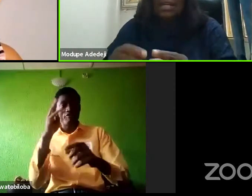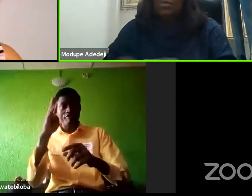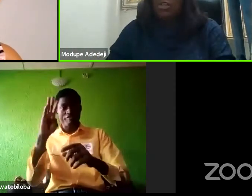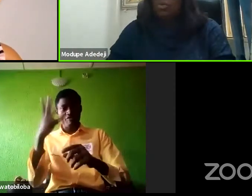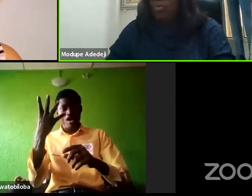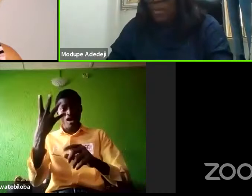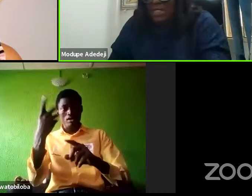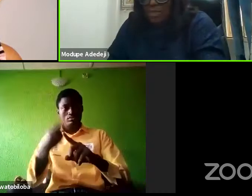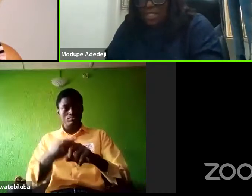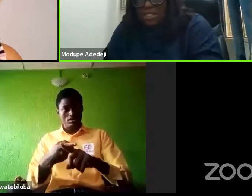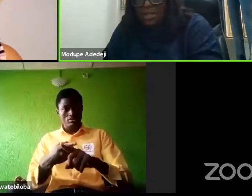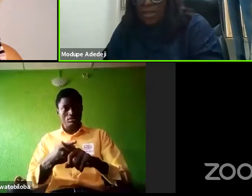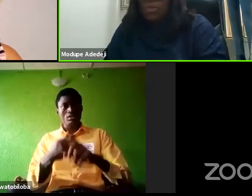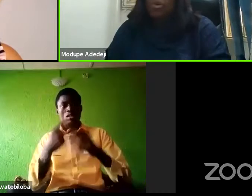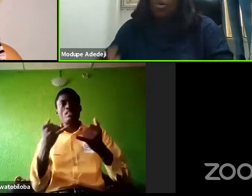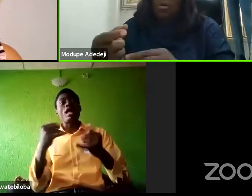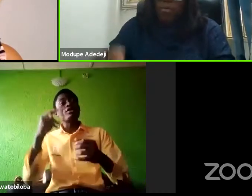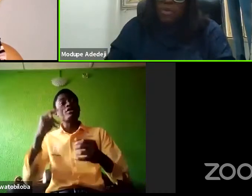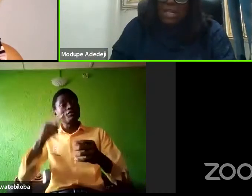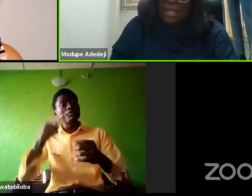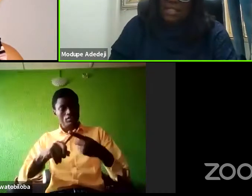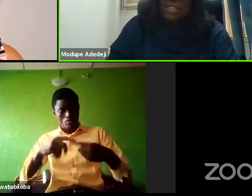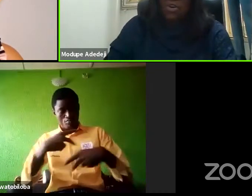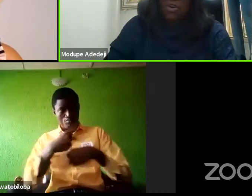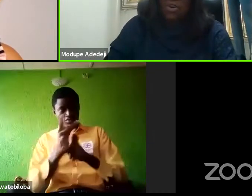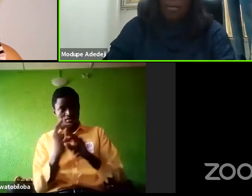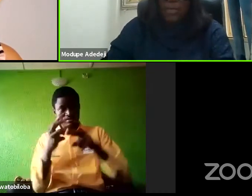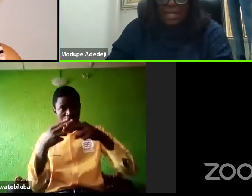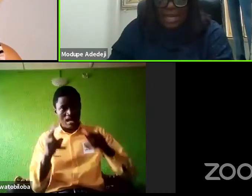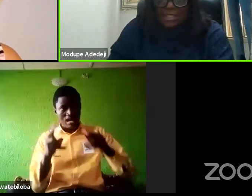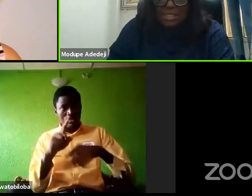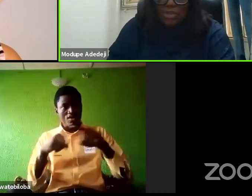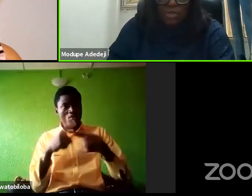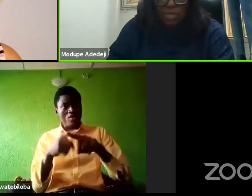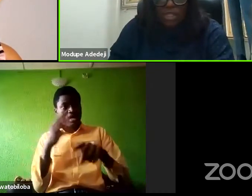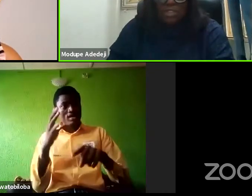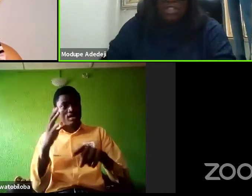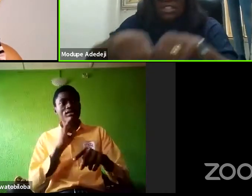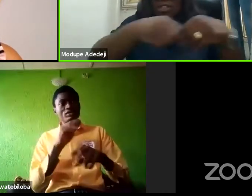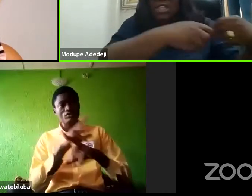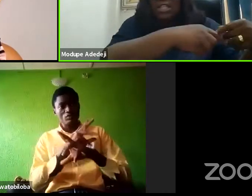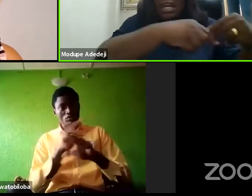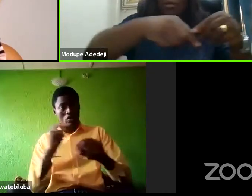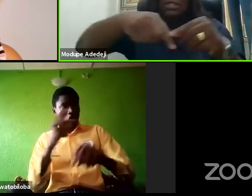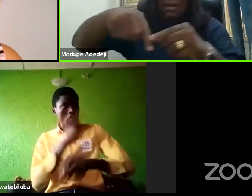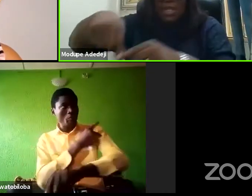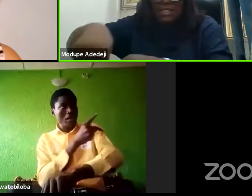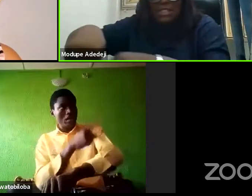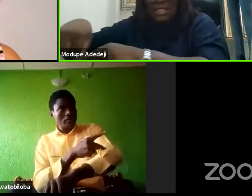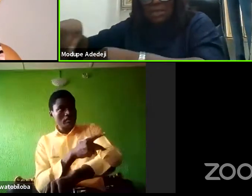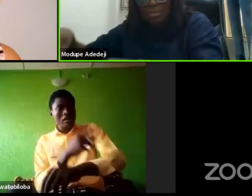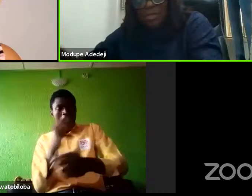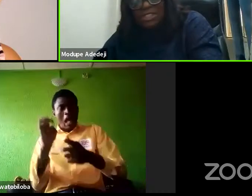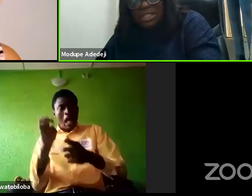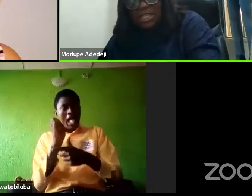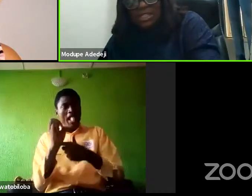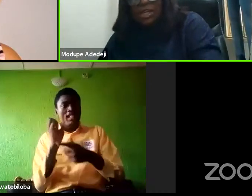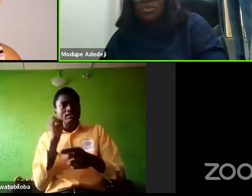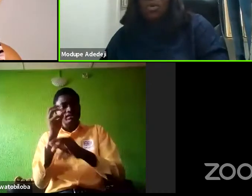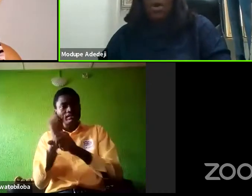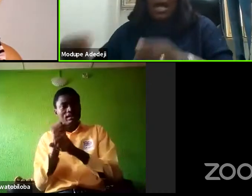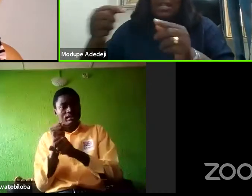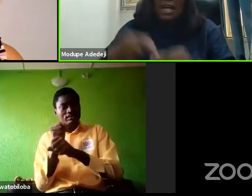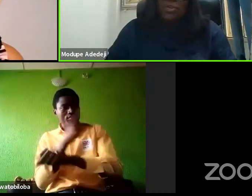pregnancy, that's when you menstruate. So most likely she got pregnant, not knowing, still thinking that it was her menses that didn't